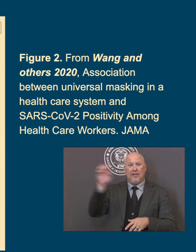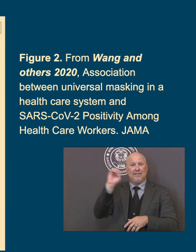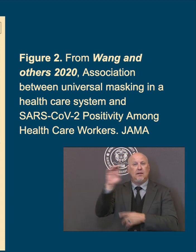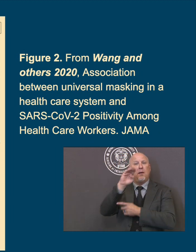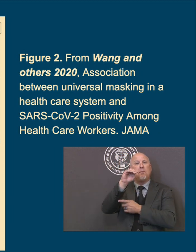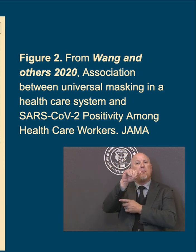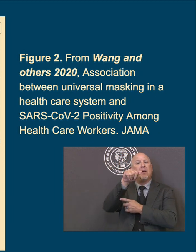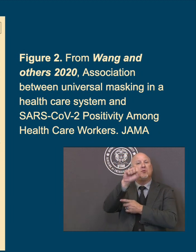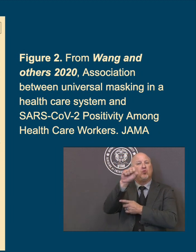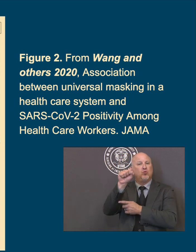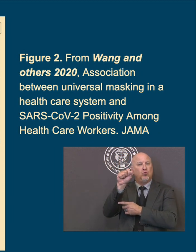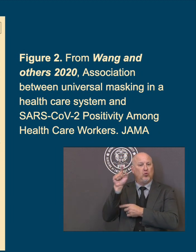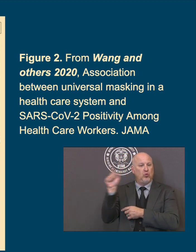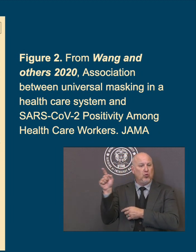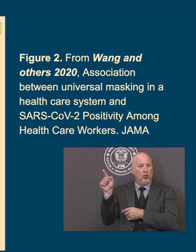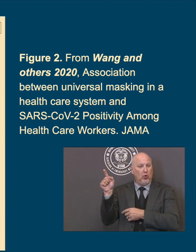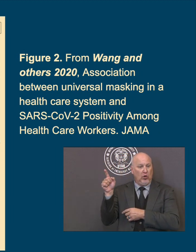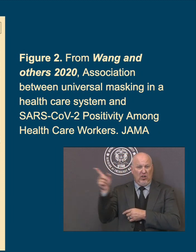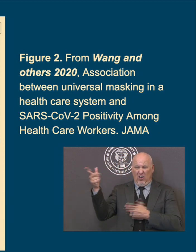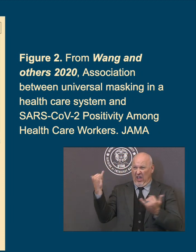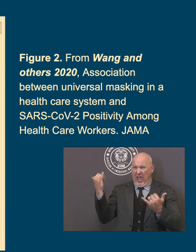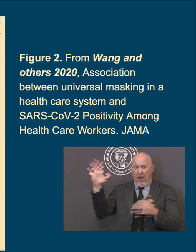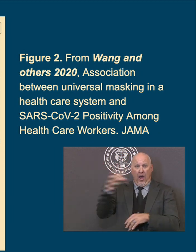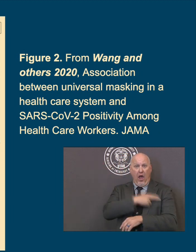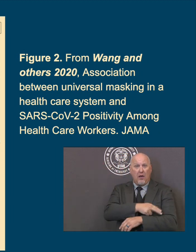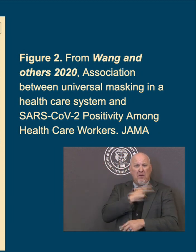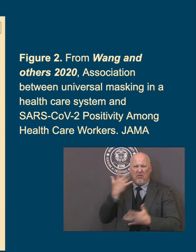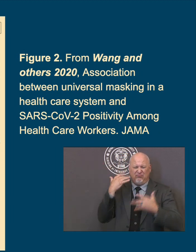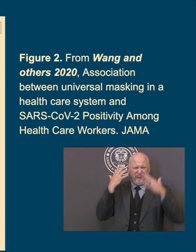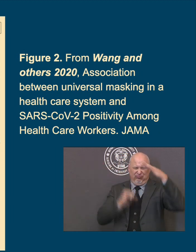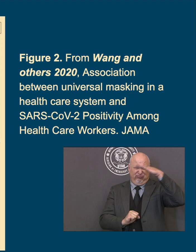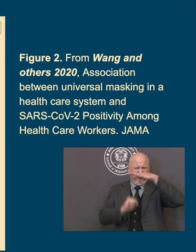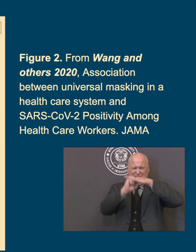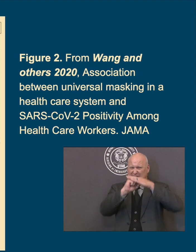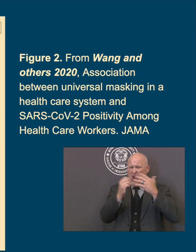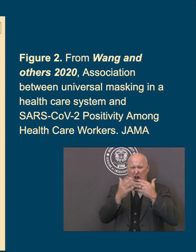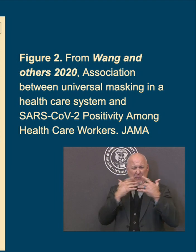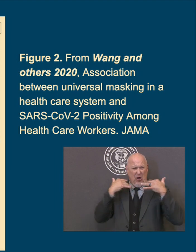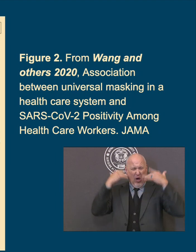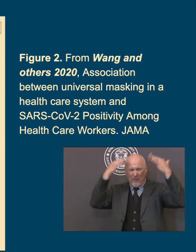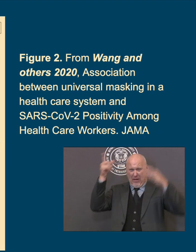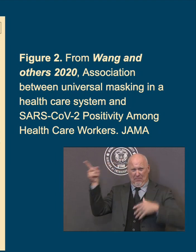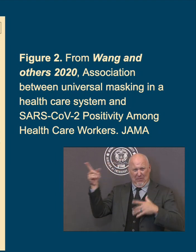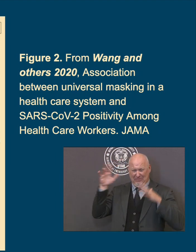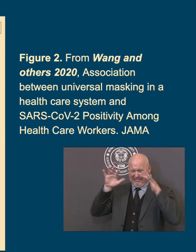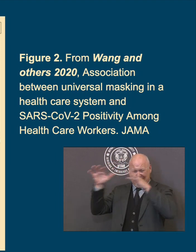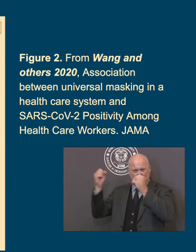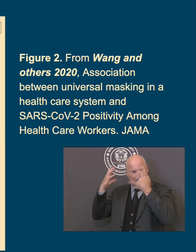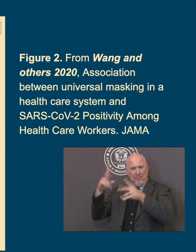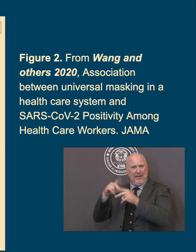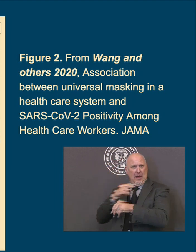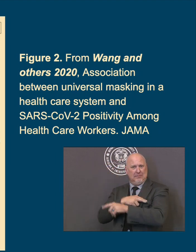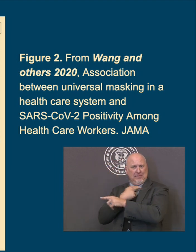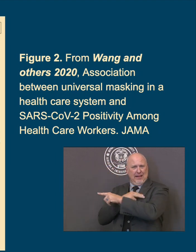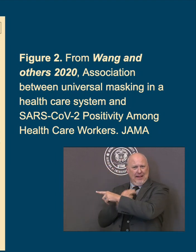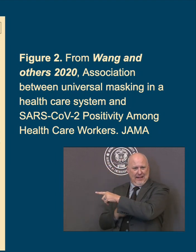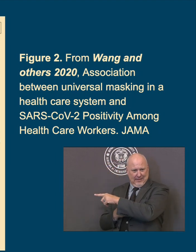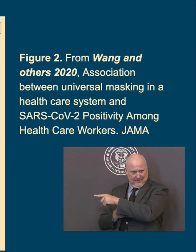rapid COVID-19 outbreak. It was exponentially growing. That's the pink part of the graph on the